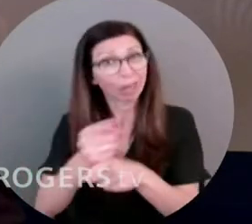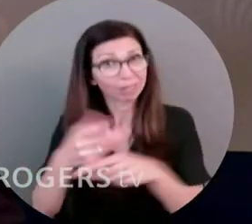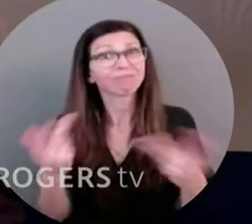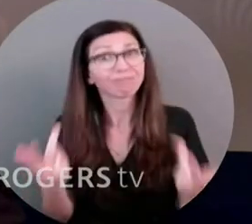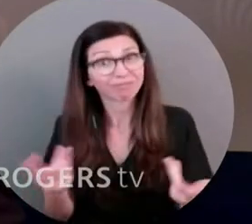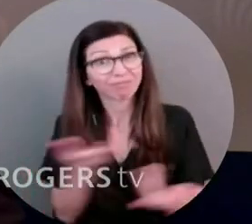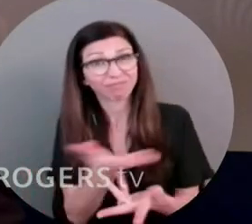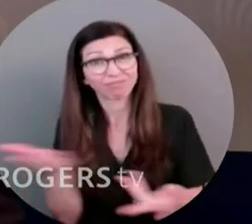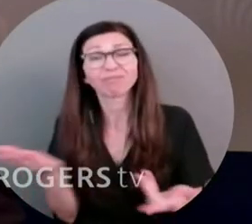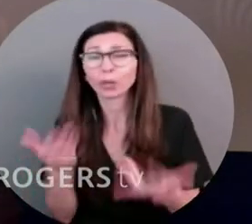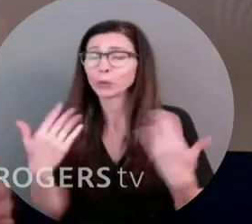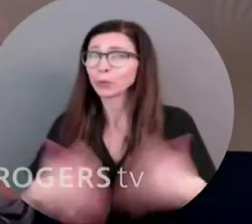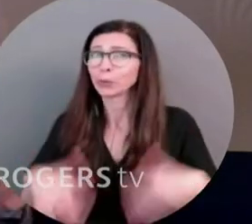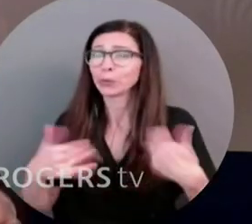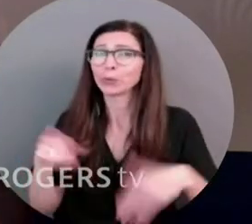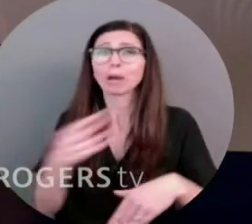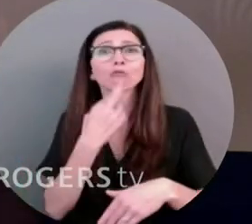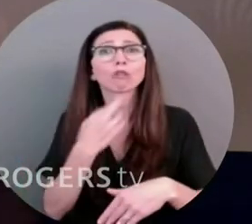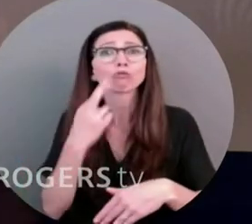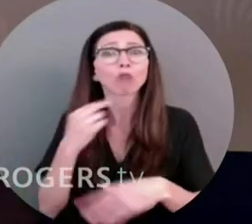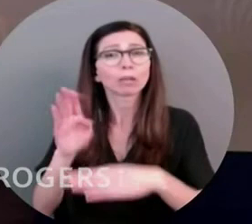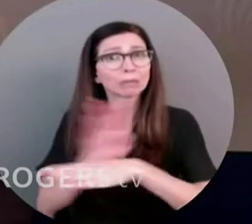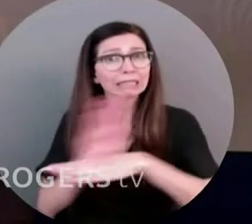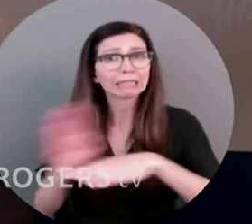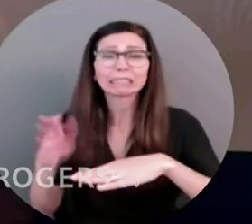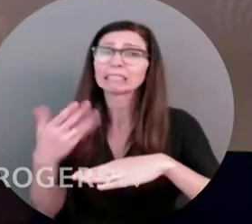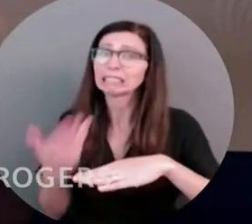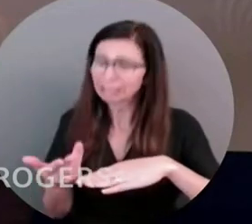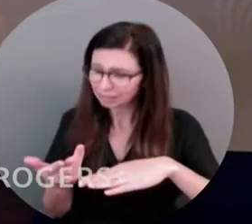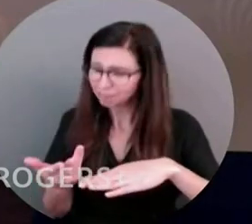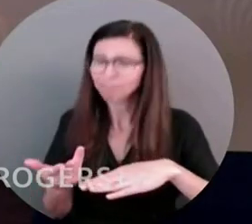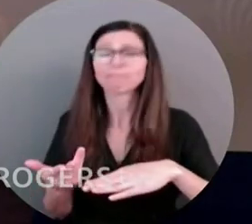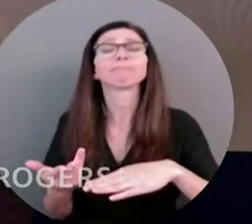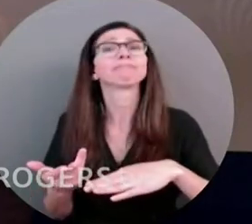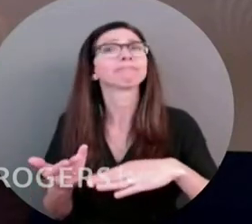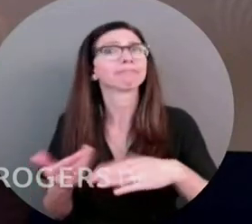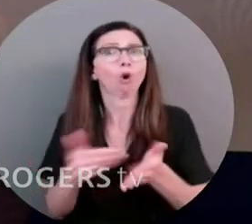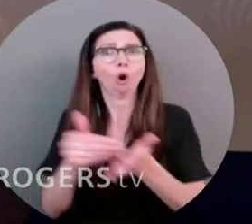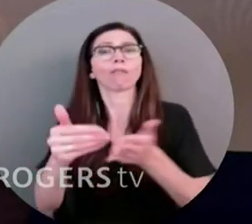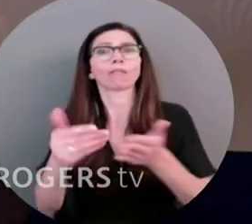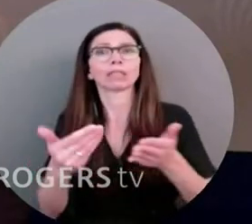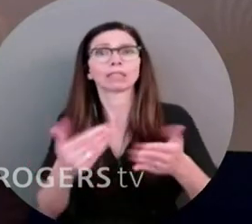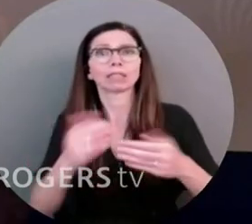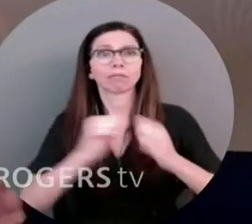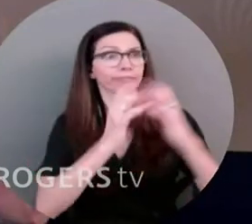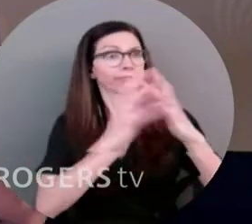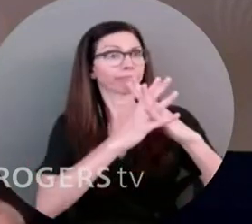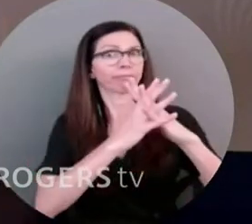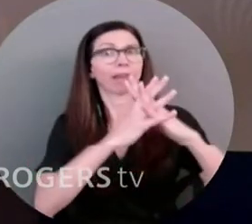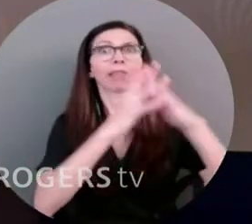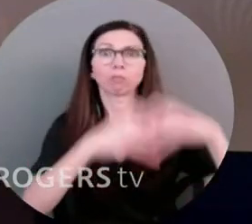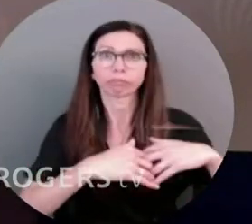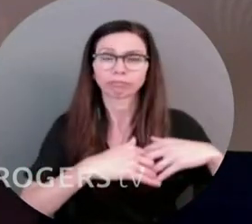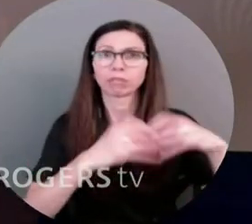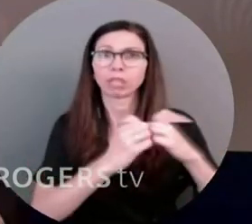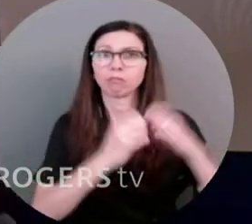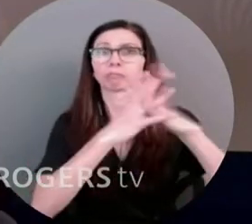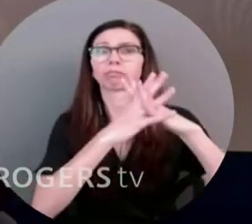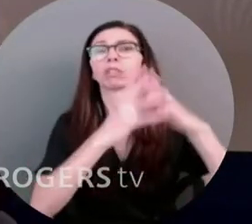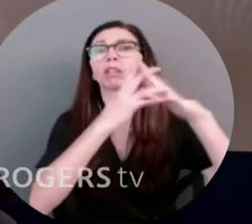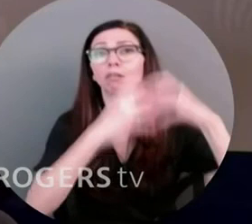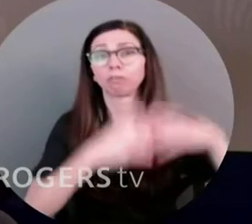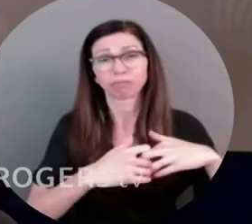margin, and you see, restaurants coming and going fairly frequently. And obviously, I think we're going to lose some of our restaurants,